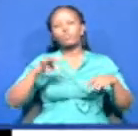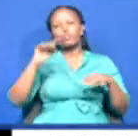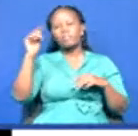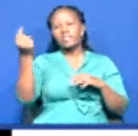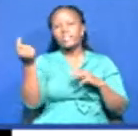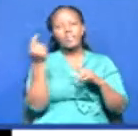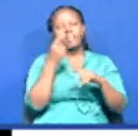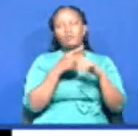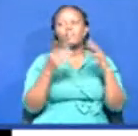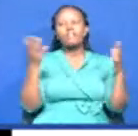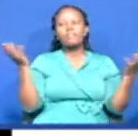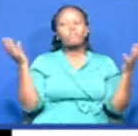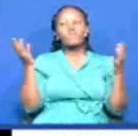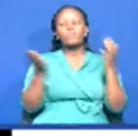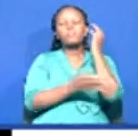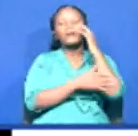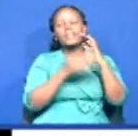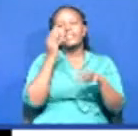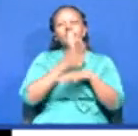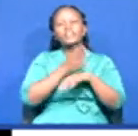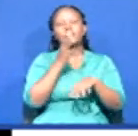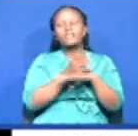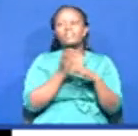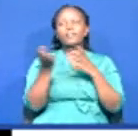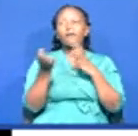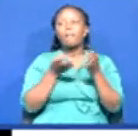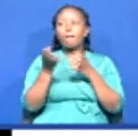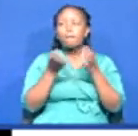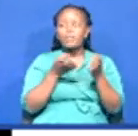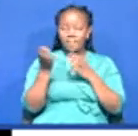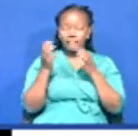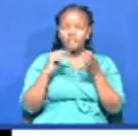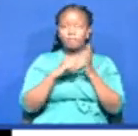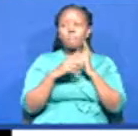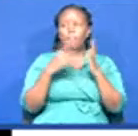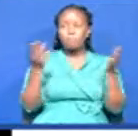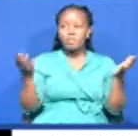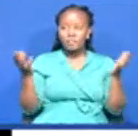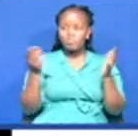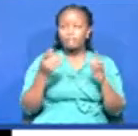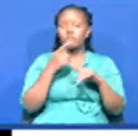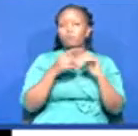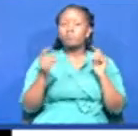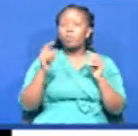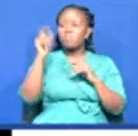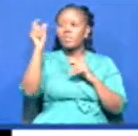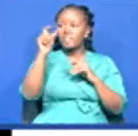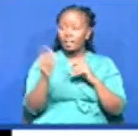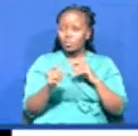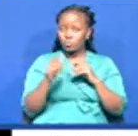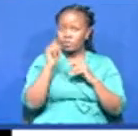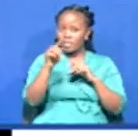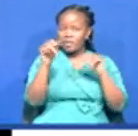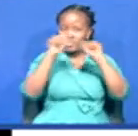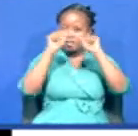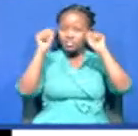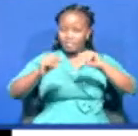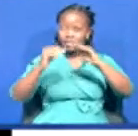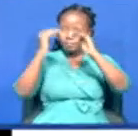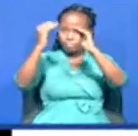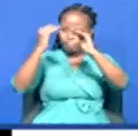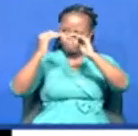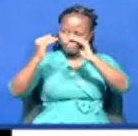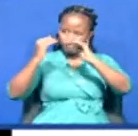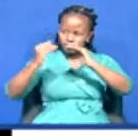illicit. And therefore, at the grassroots, as from the question, that system is